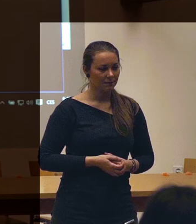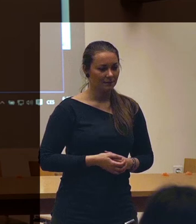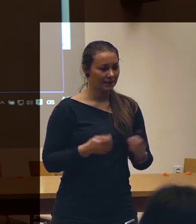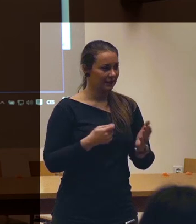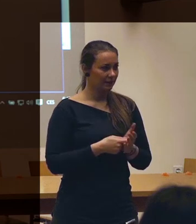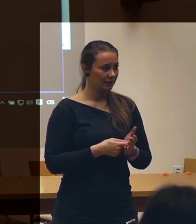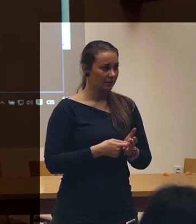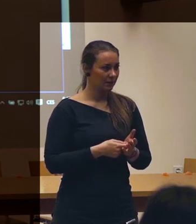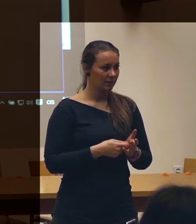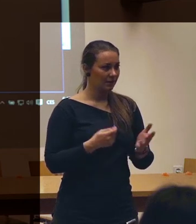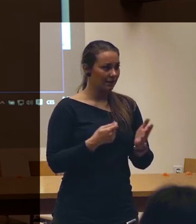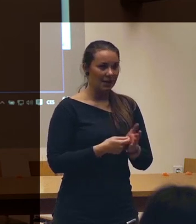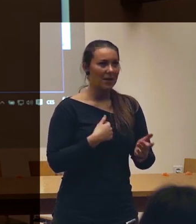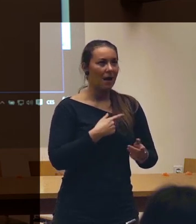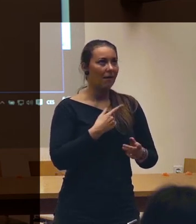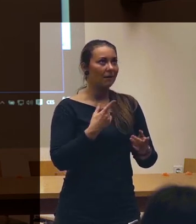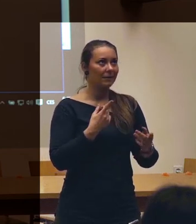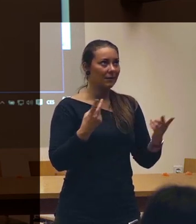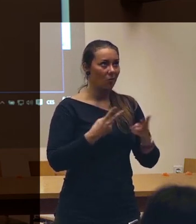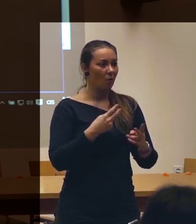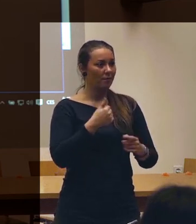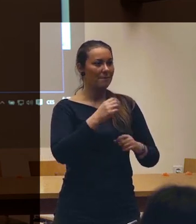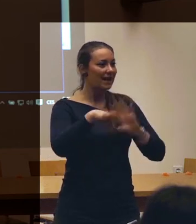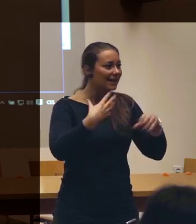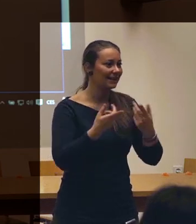representation inside the museum space. So we took